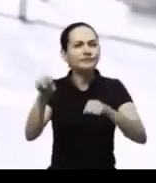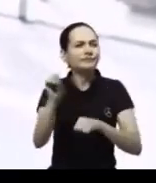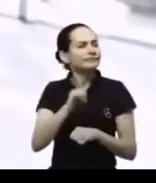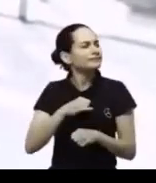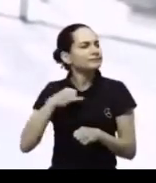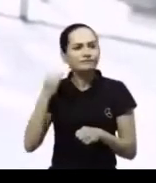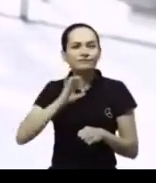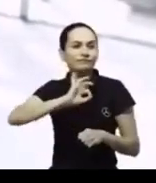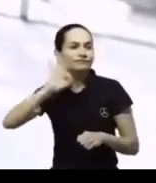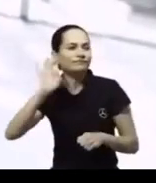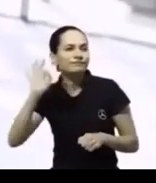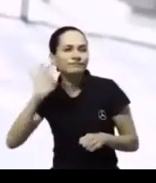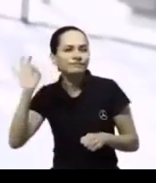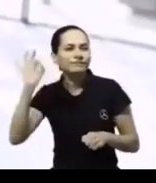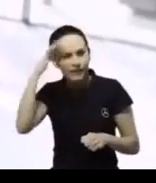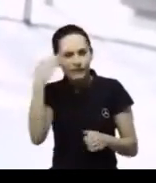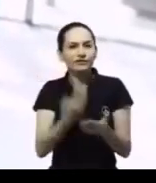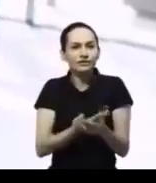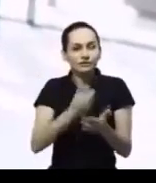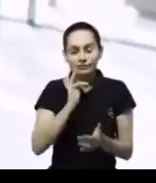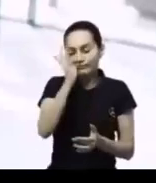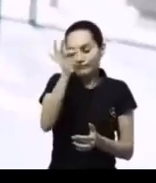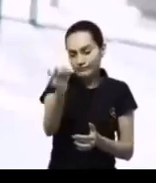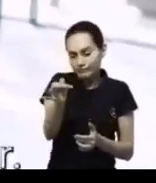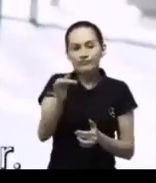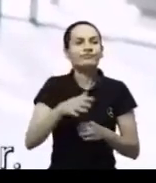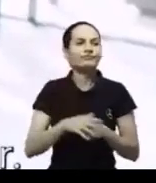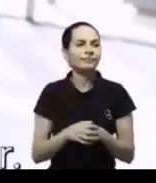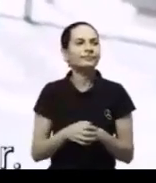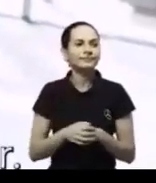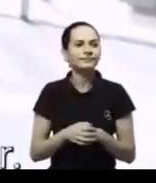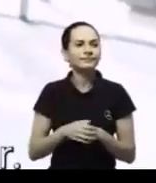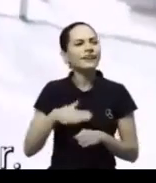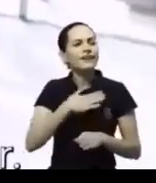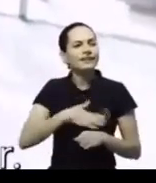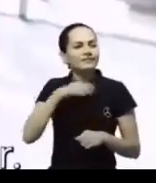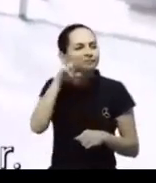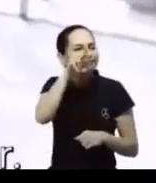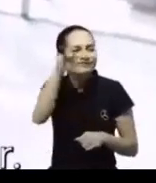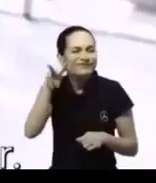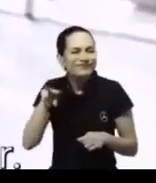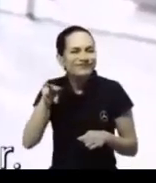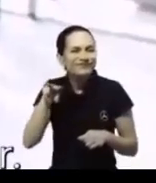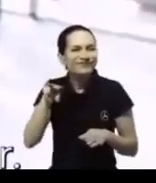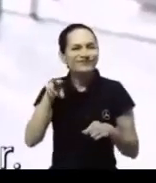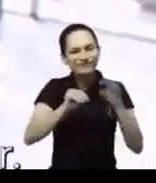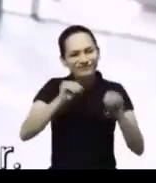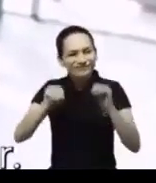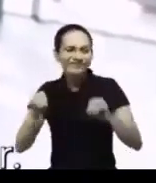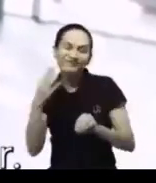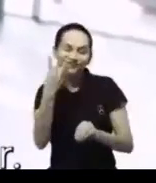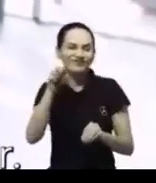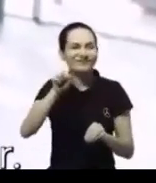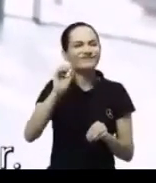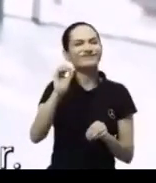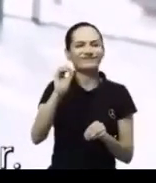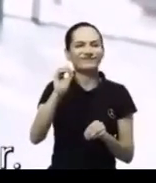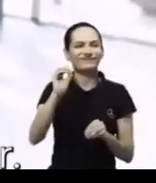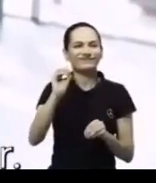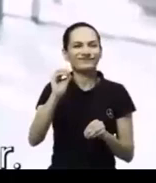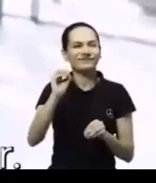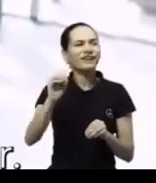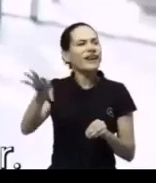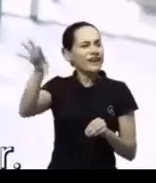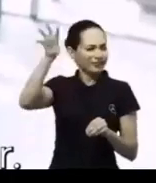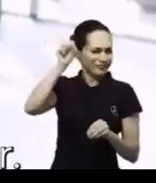truly believe in the country for the long term. I'd love to have a look at our Industry 4.0